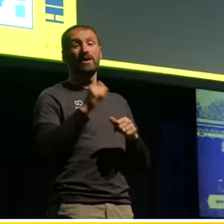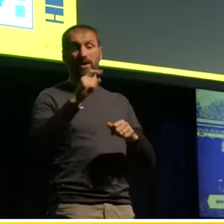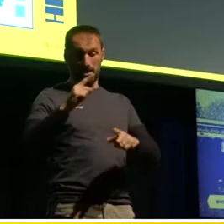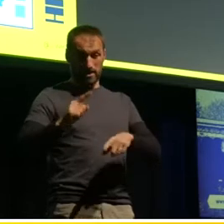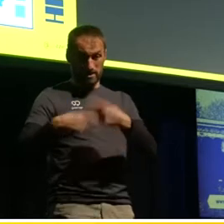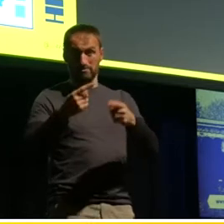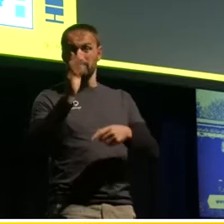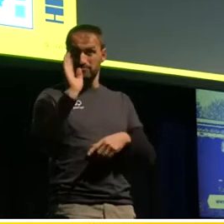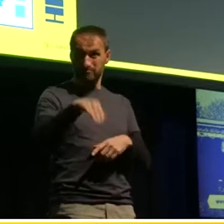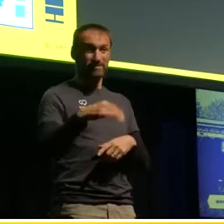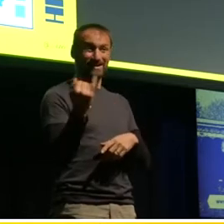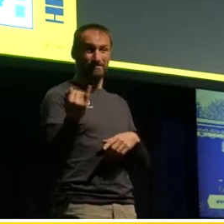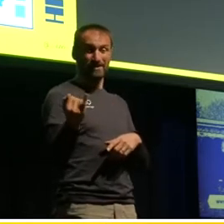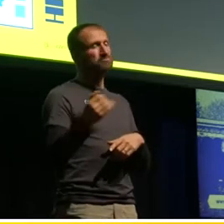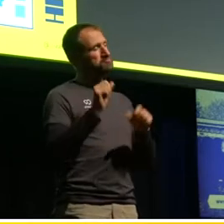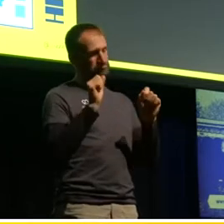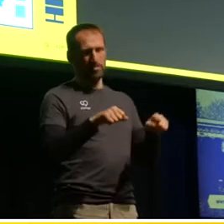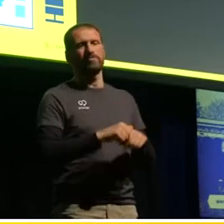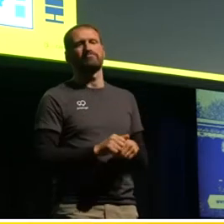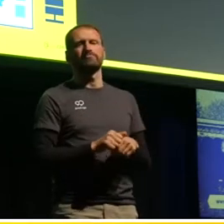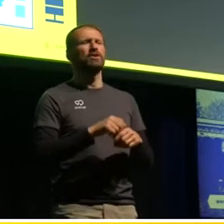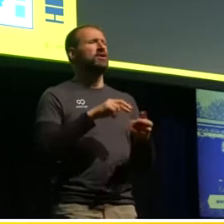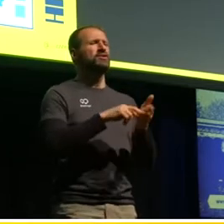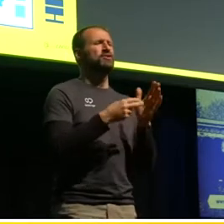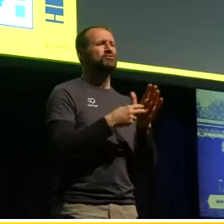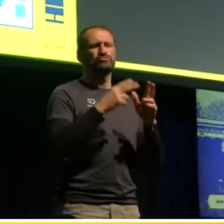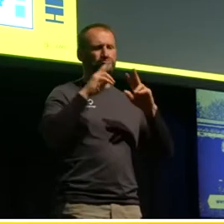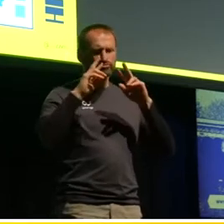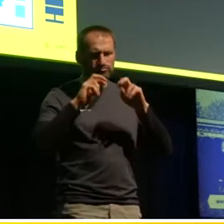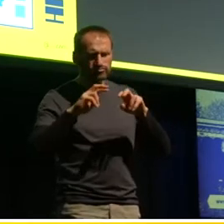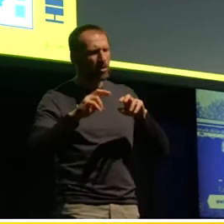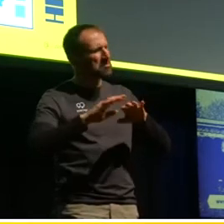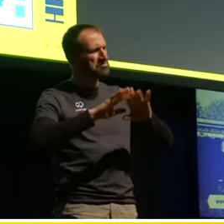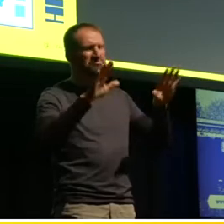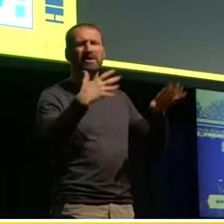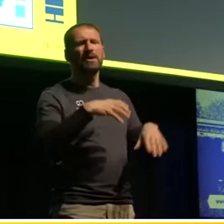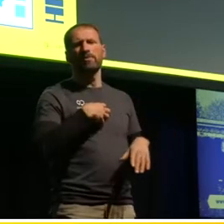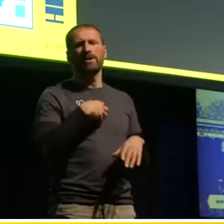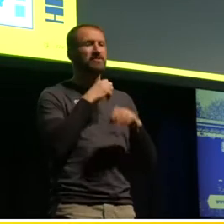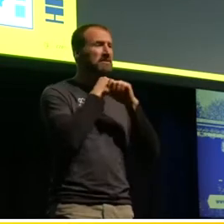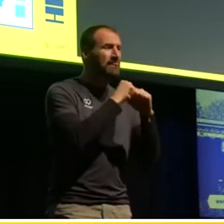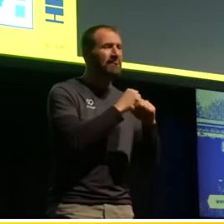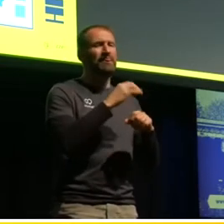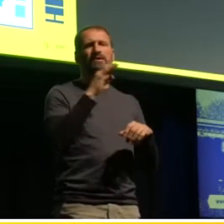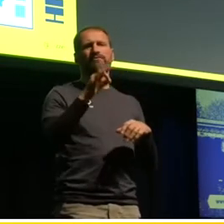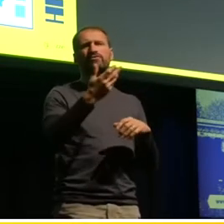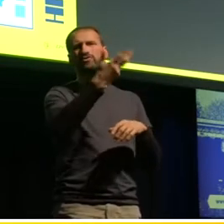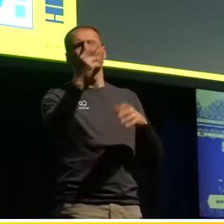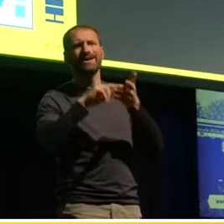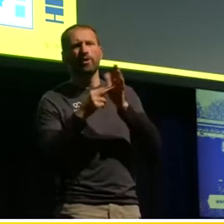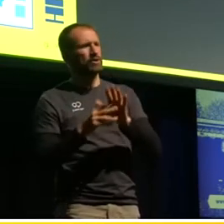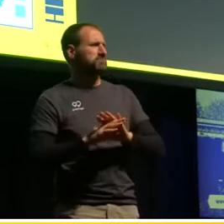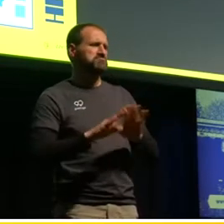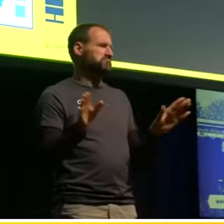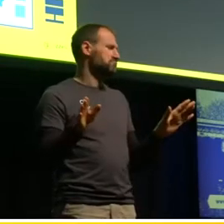problem. It's even technology agnostic. We're not stuck with any technology. 2 years, no problem. It's fast loading. You only load